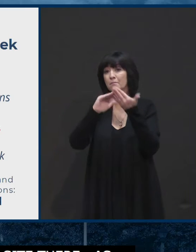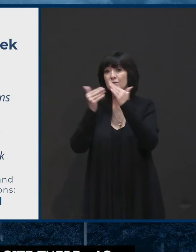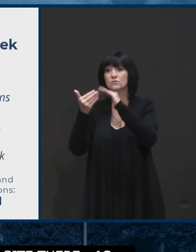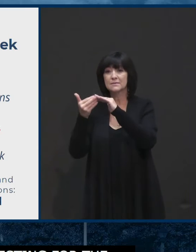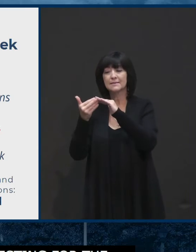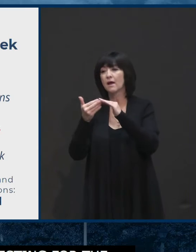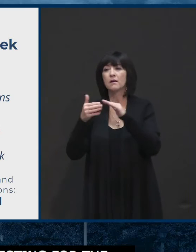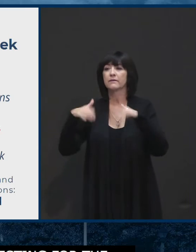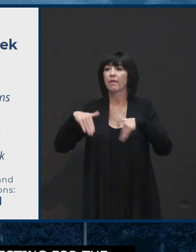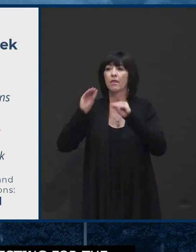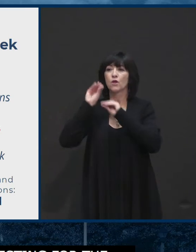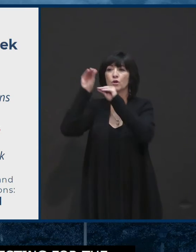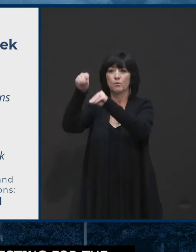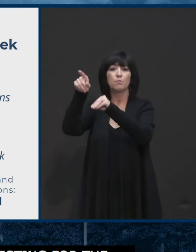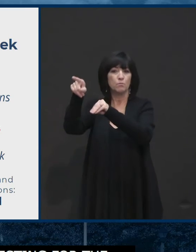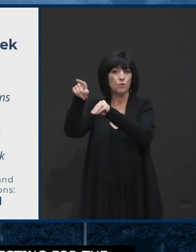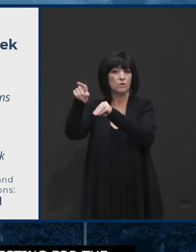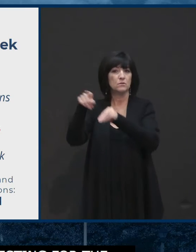de.gov/get-tested, go to